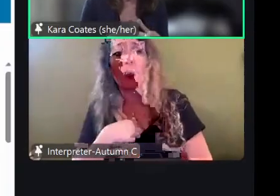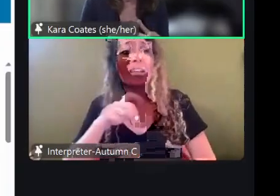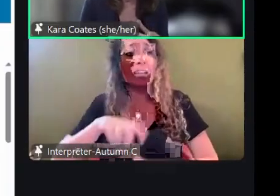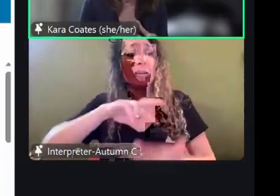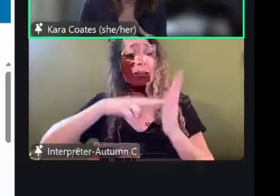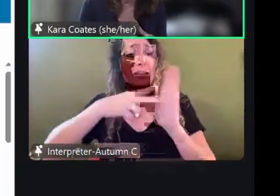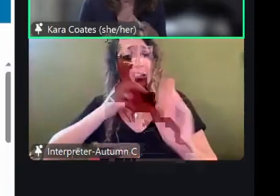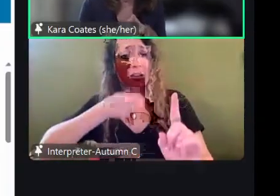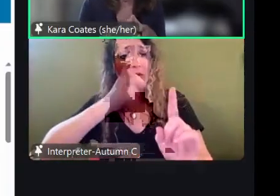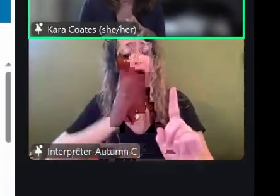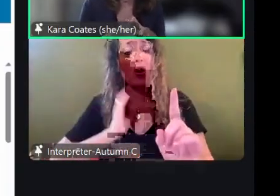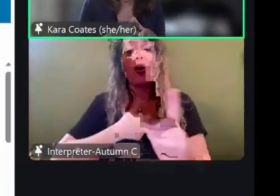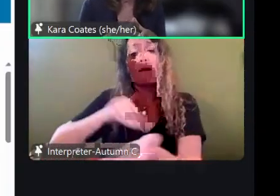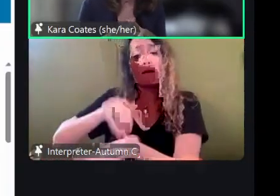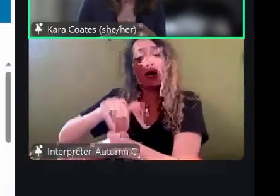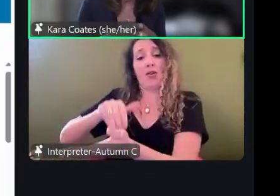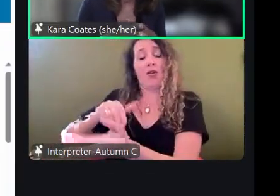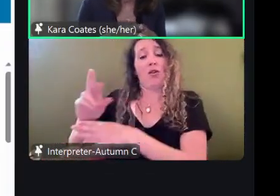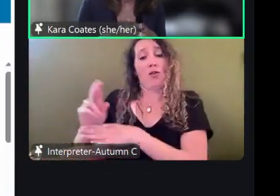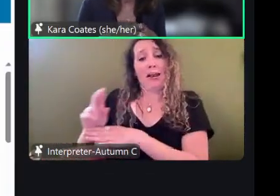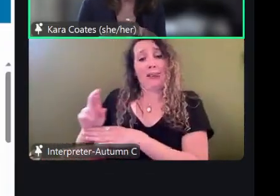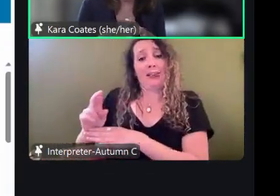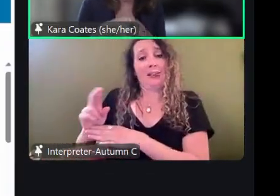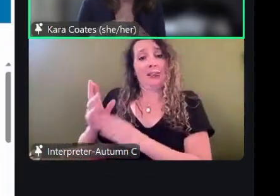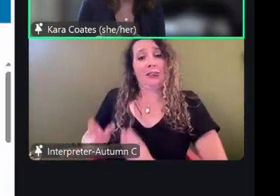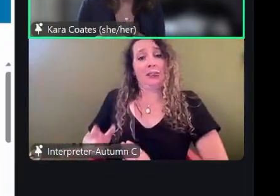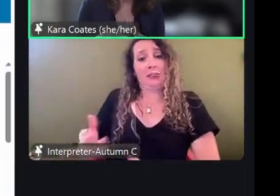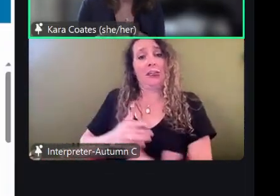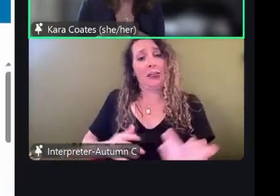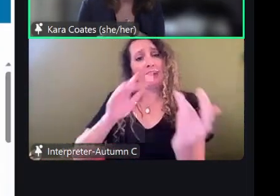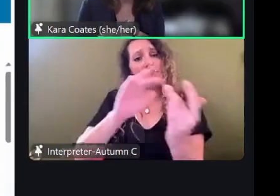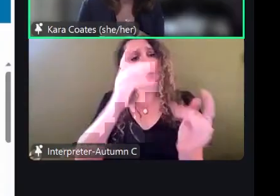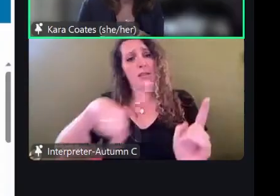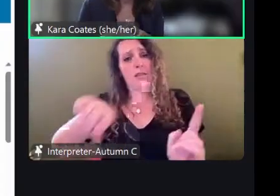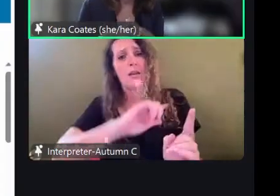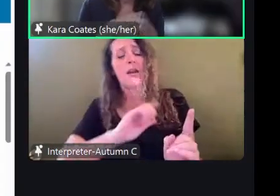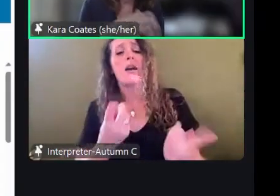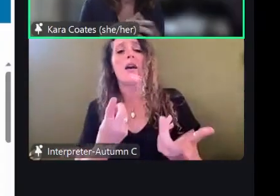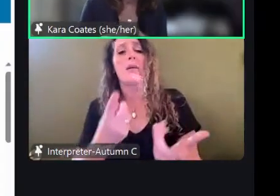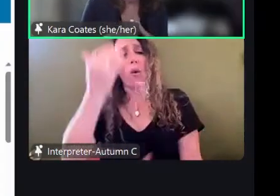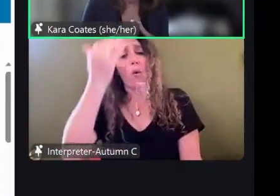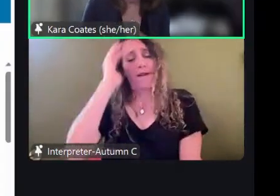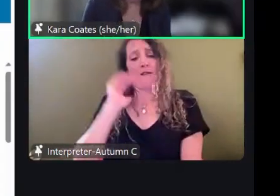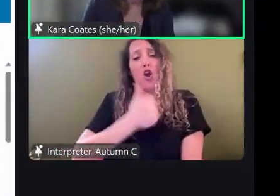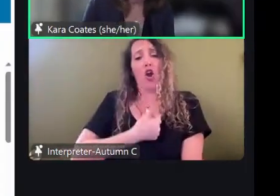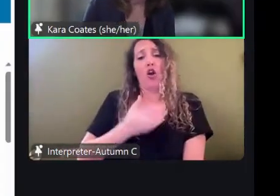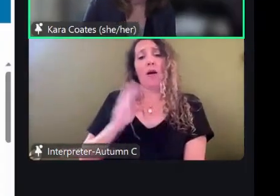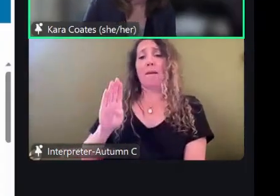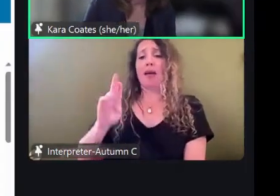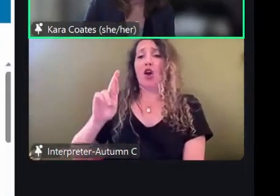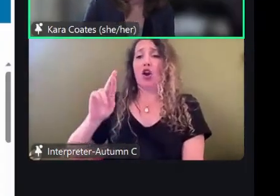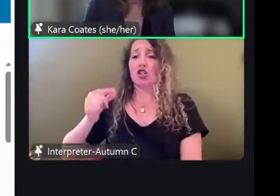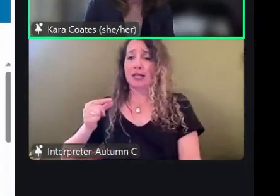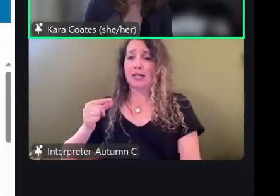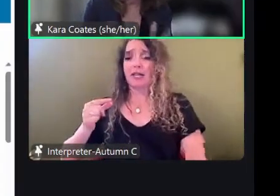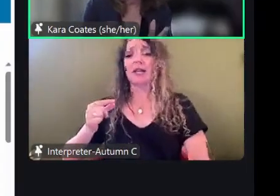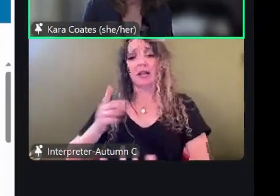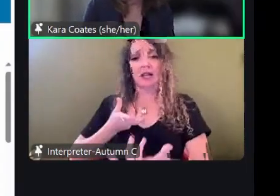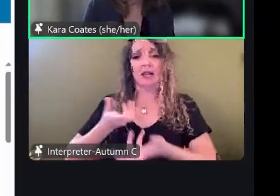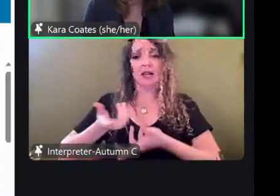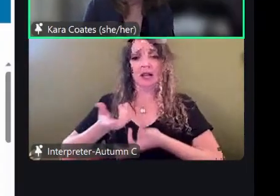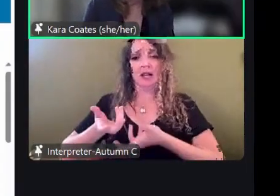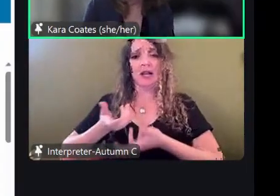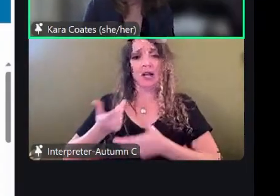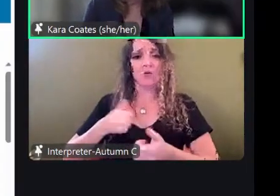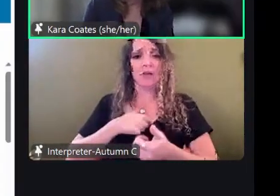medical residents and reaching out to them and making sure they're aware of our BRG and getting engaged with us. So I wanted to thank